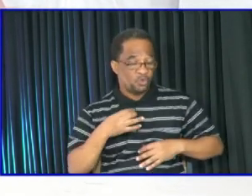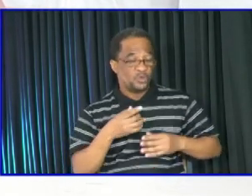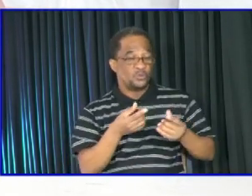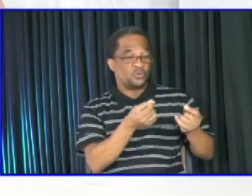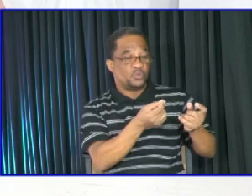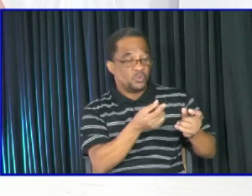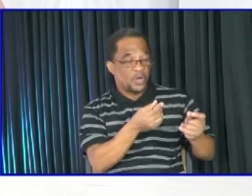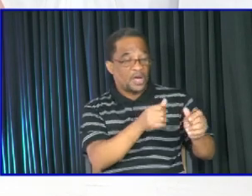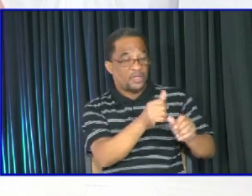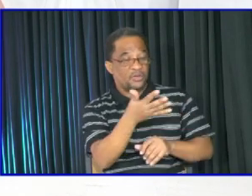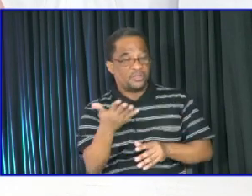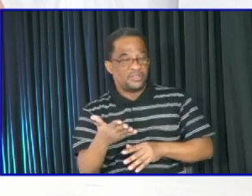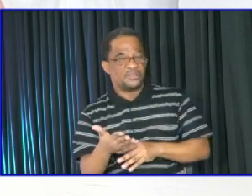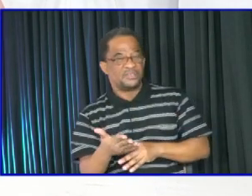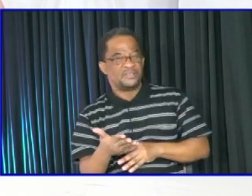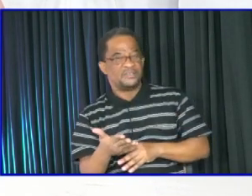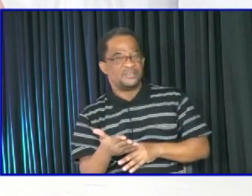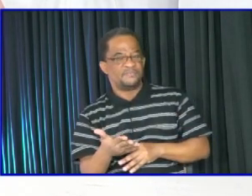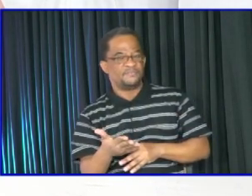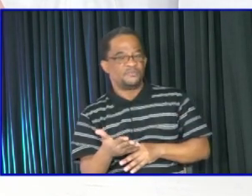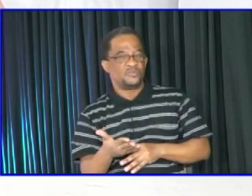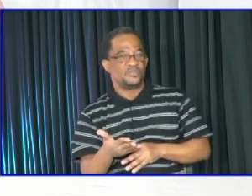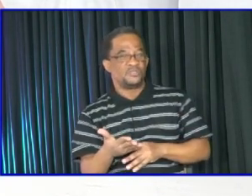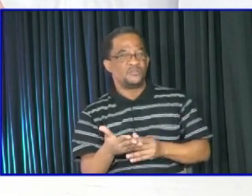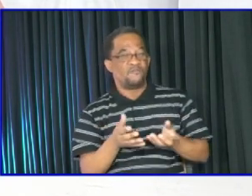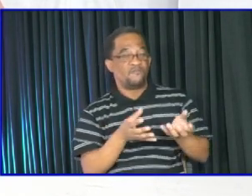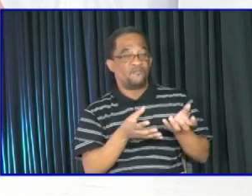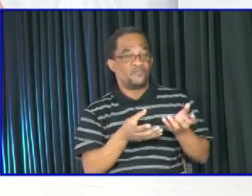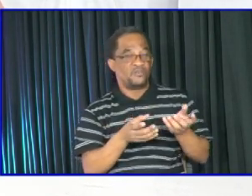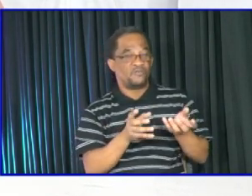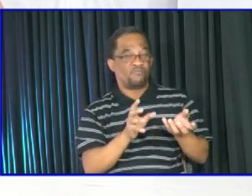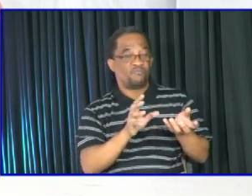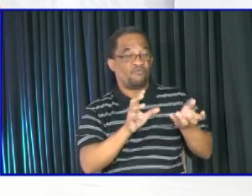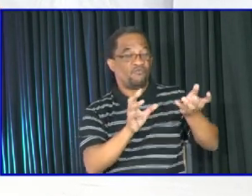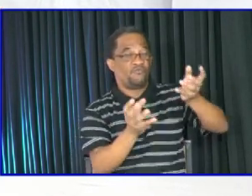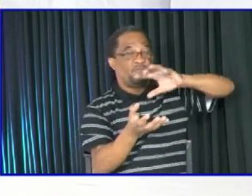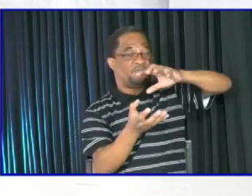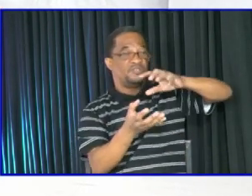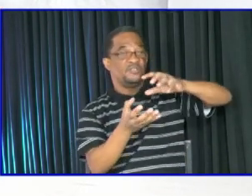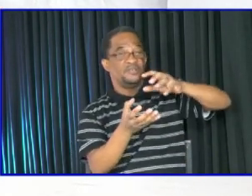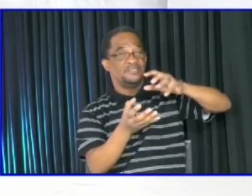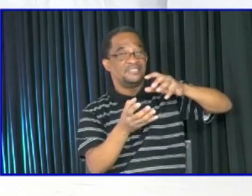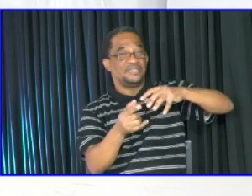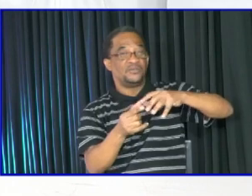to destabilizing the economy. Barabbas was considered to be